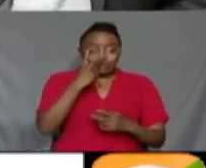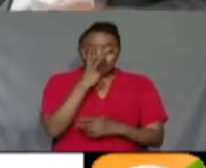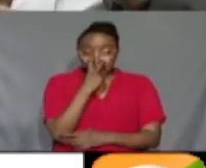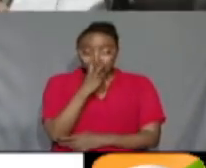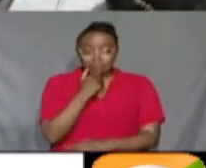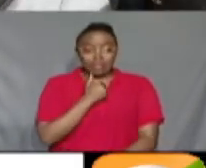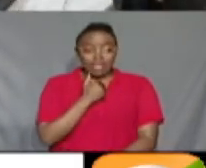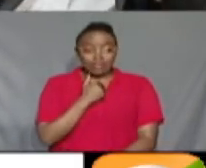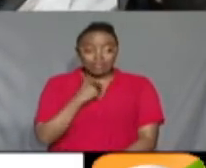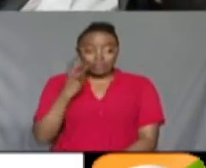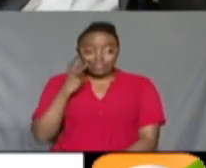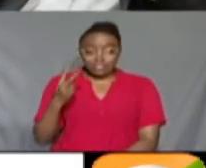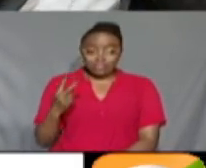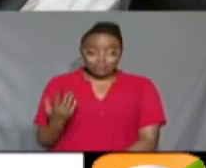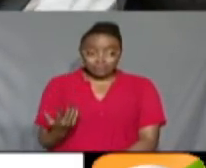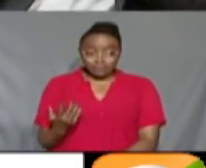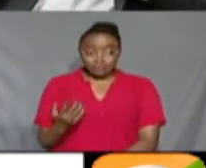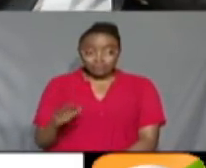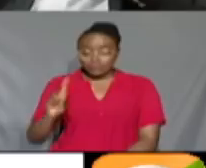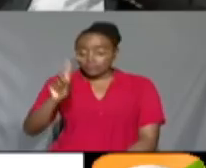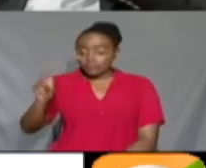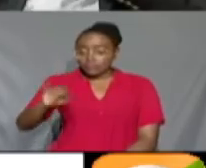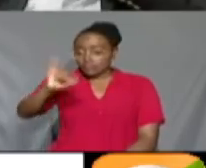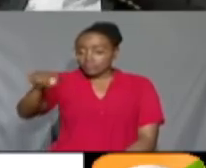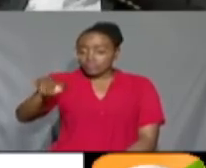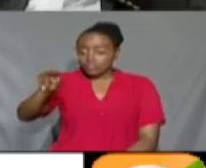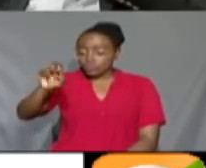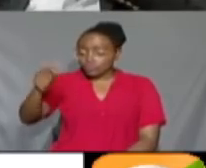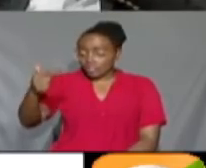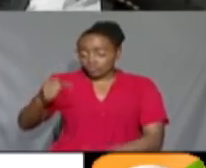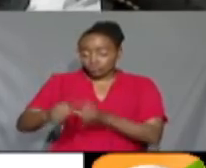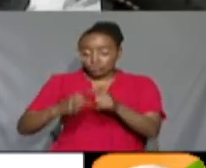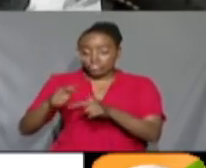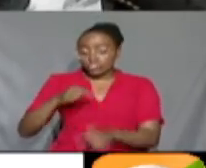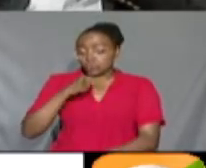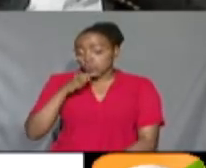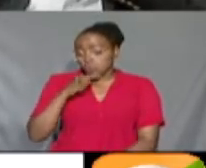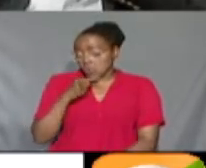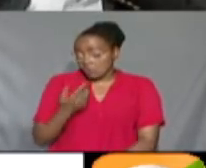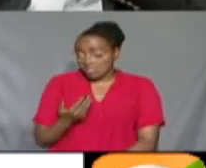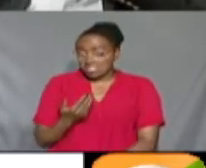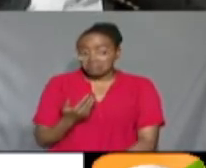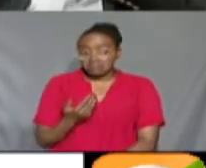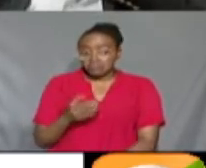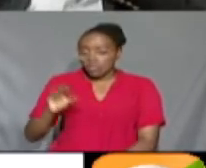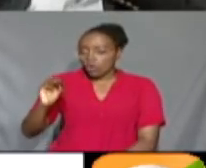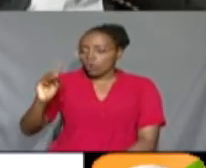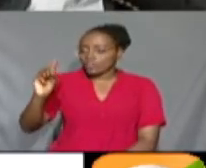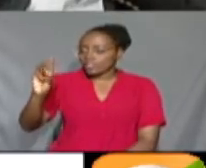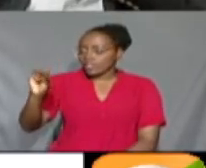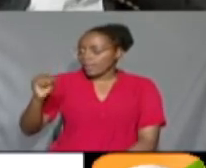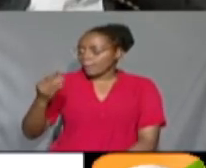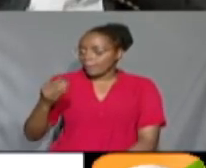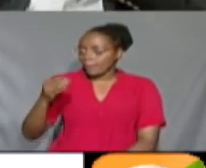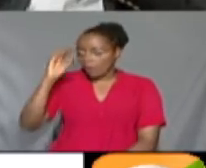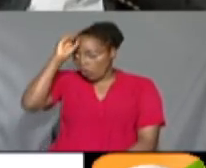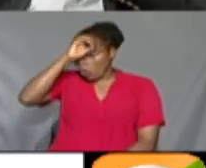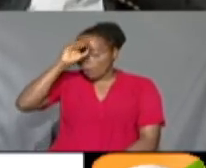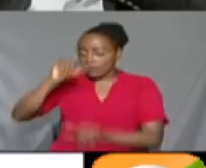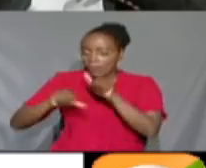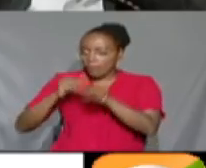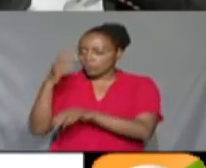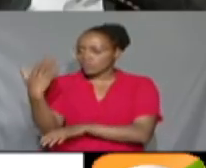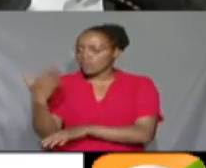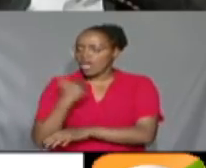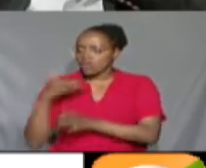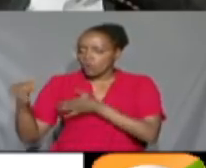Honorable Kioni seems to be taking time. Let me ask you this, Honorable Junet, even as you respond to what he said. What has been ODM's view on the document? You've